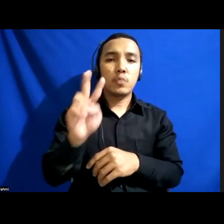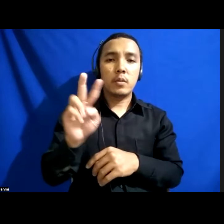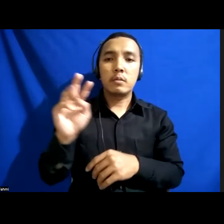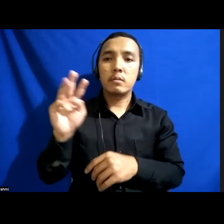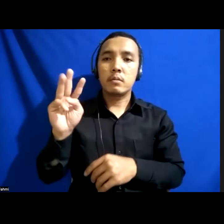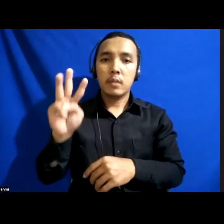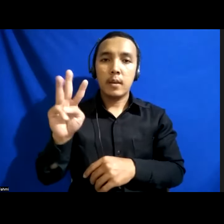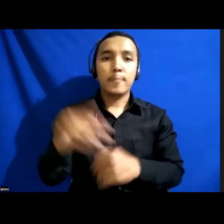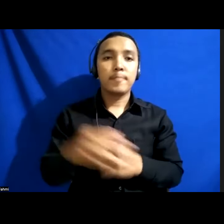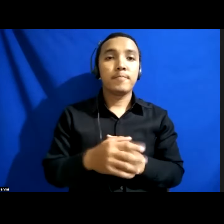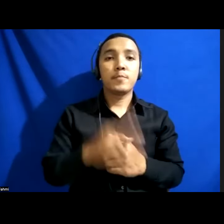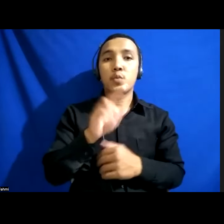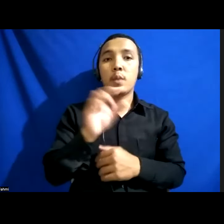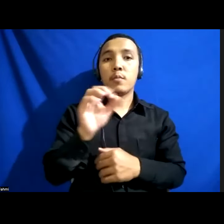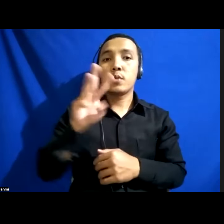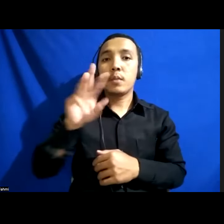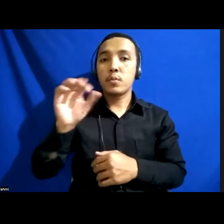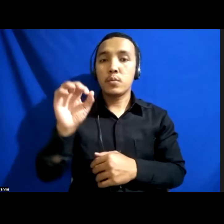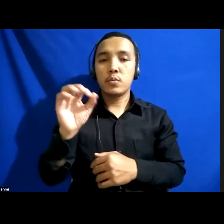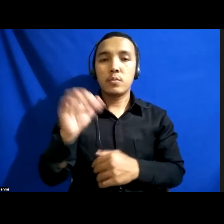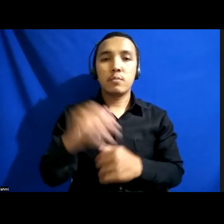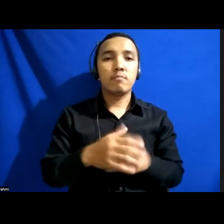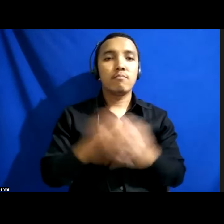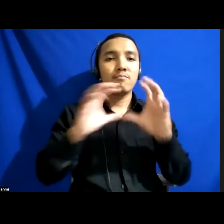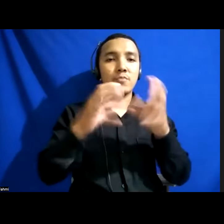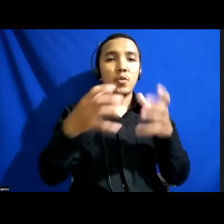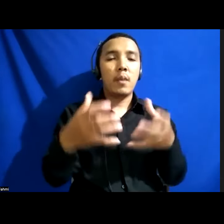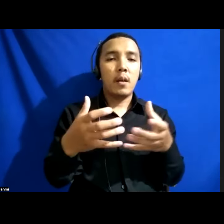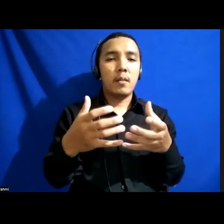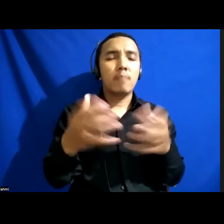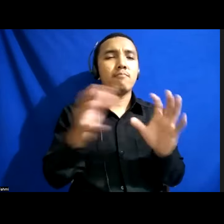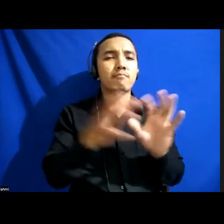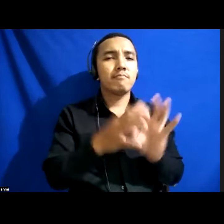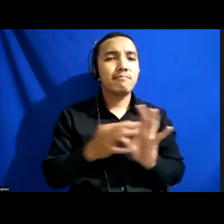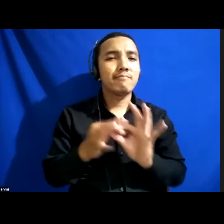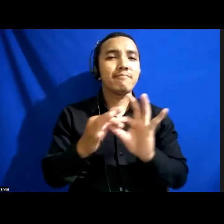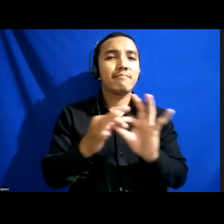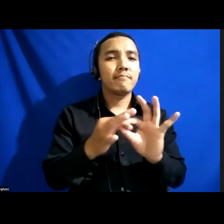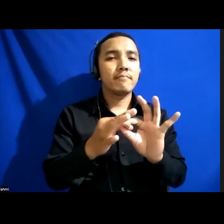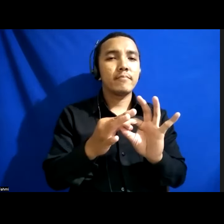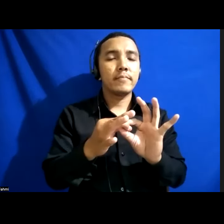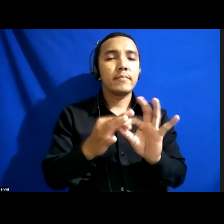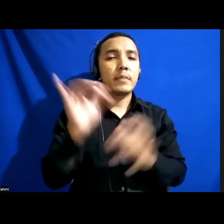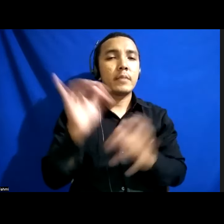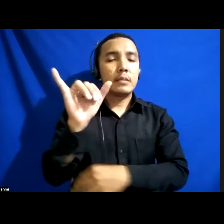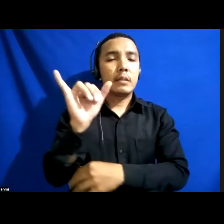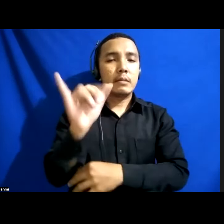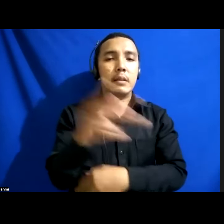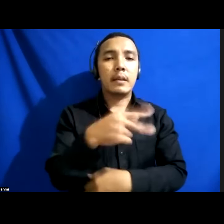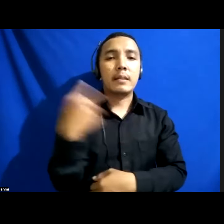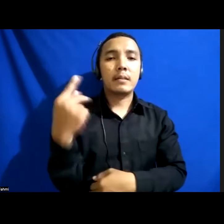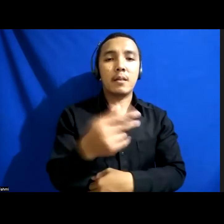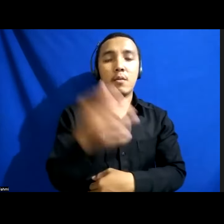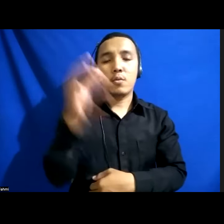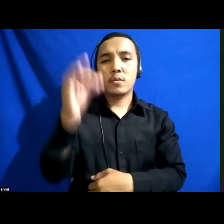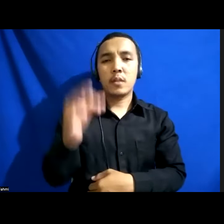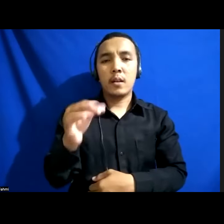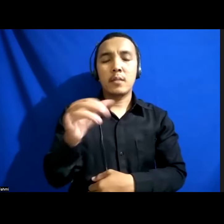that is coordinated by the Global Disability Hub, in collaboration with Kota Kita Foundation and Kaki Kota Foundation in Banjarmasin, the